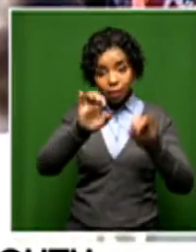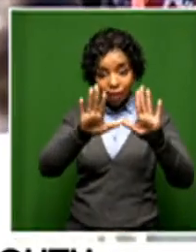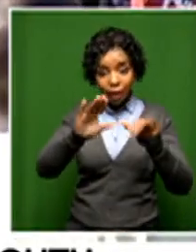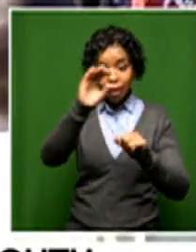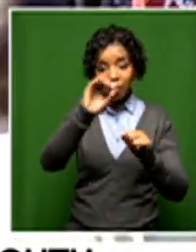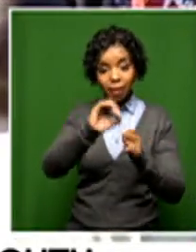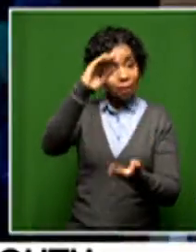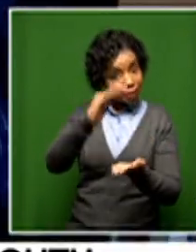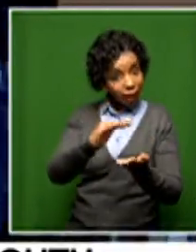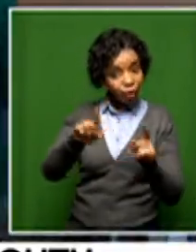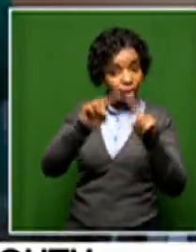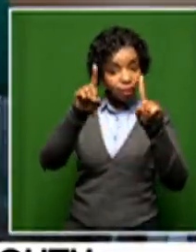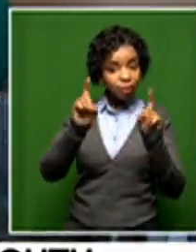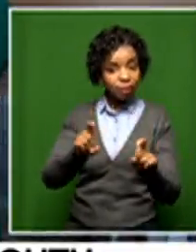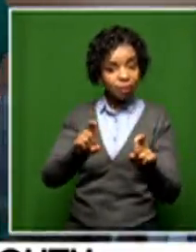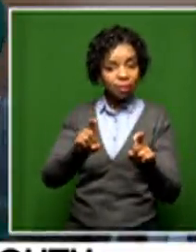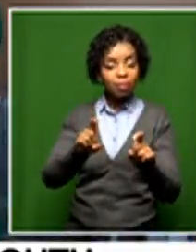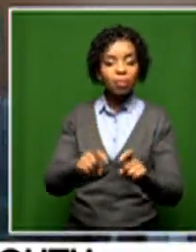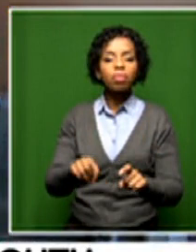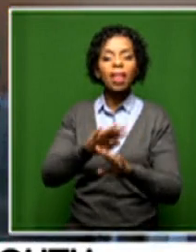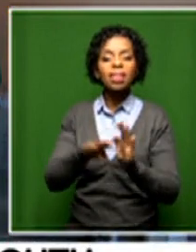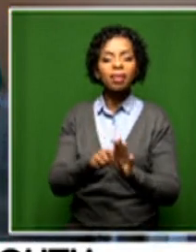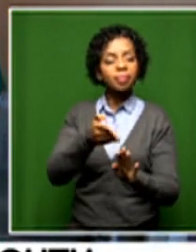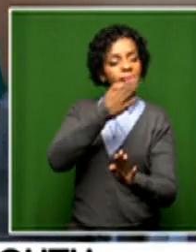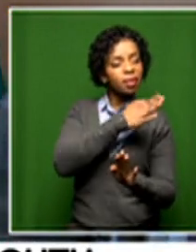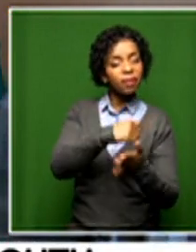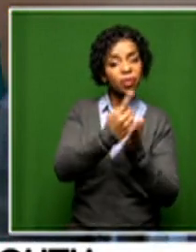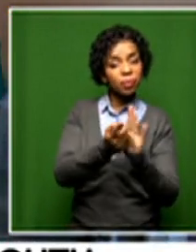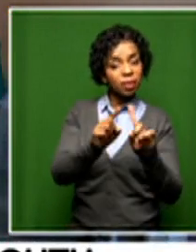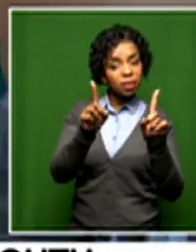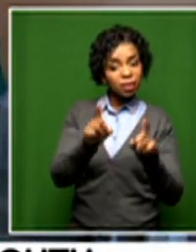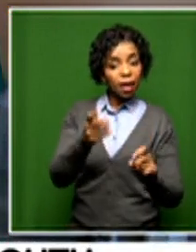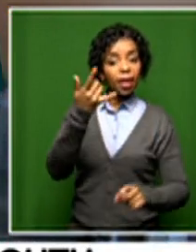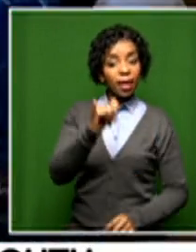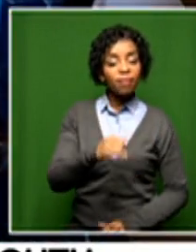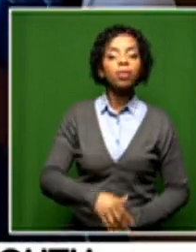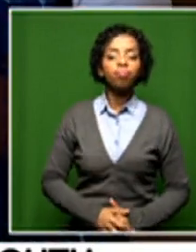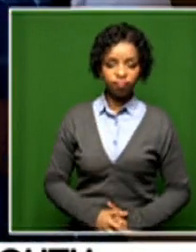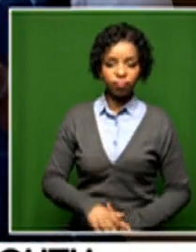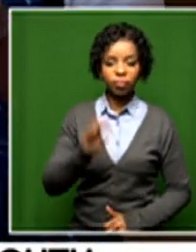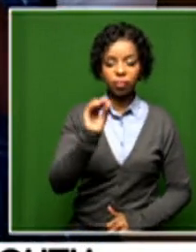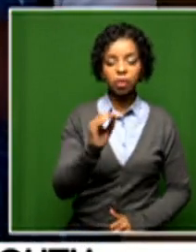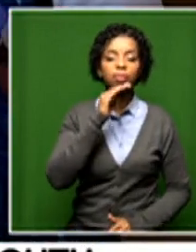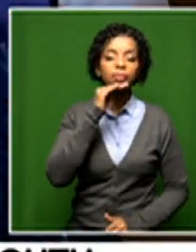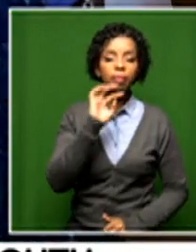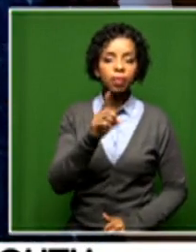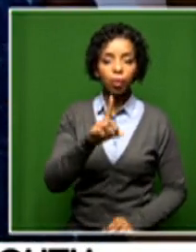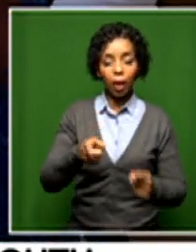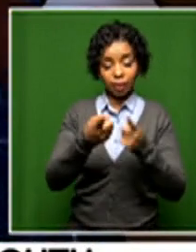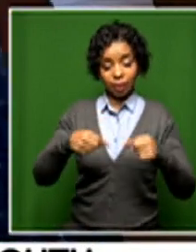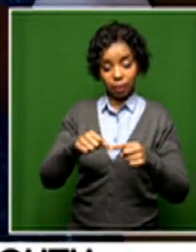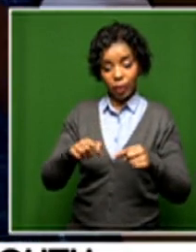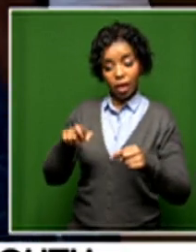decrease on the previous week? If there is, that means basically we are actually going down in that